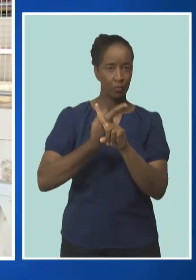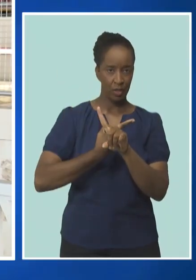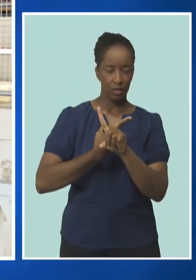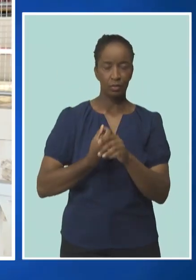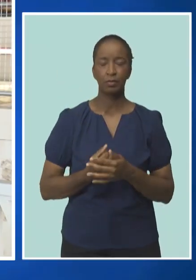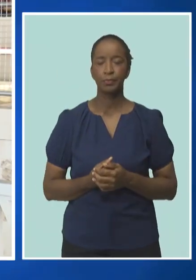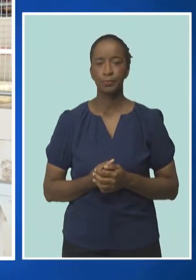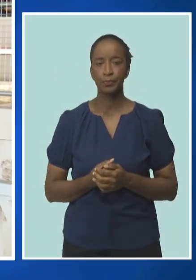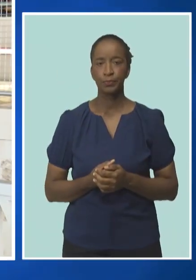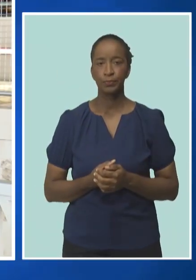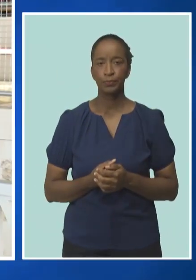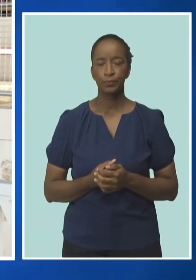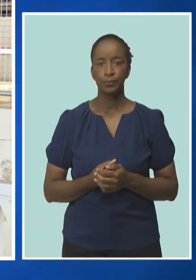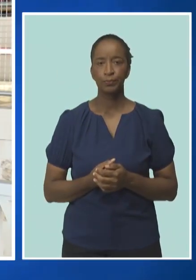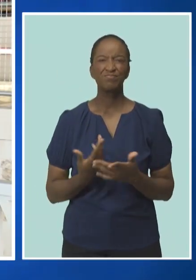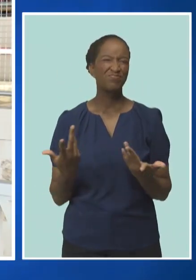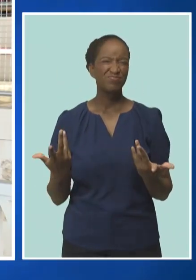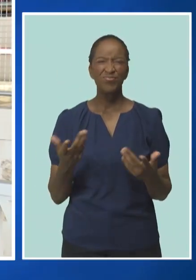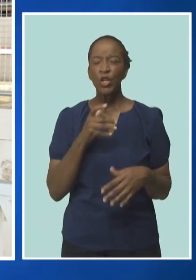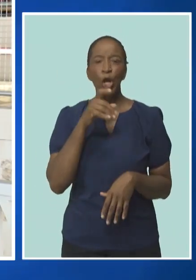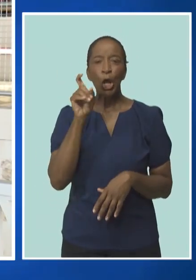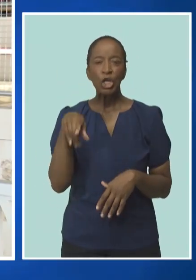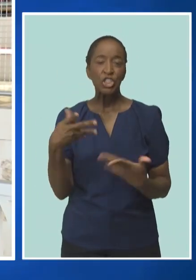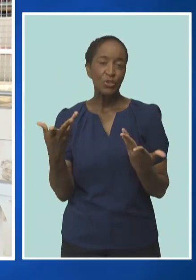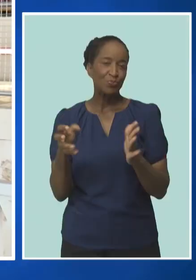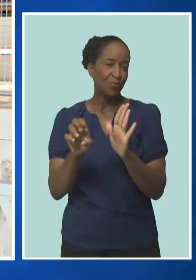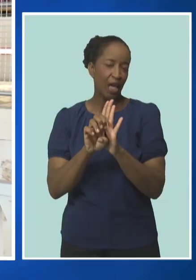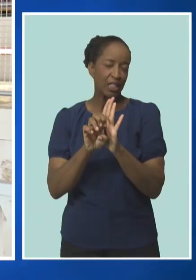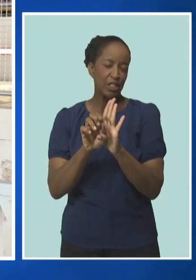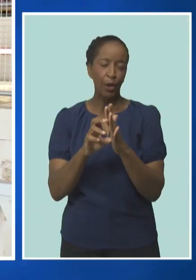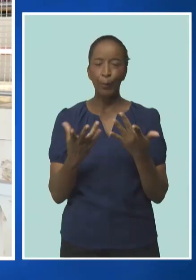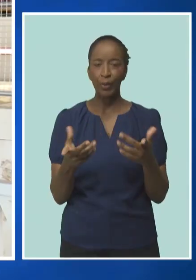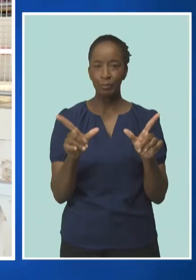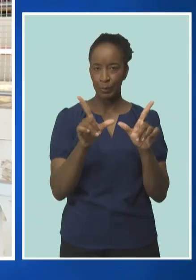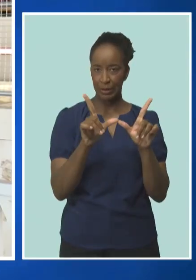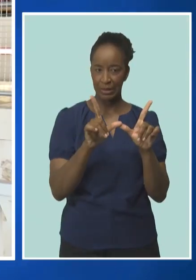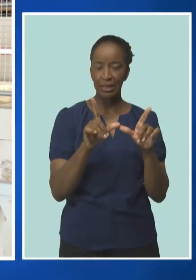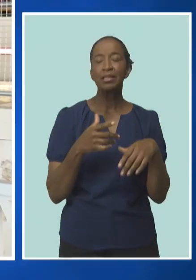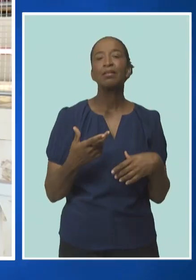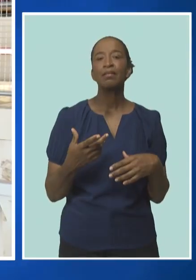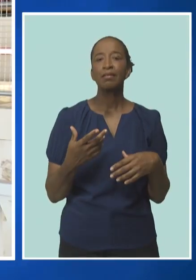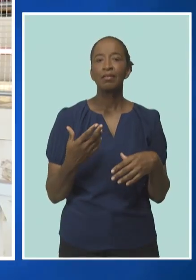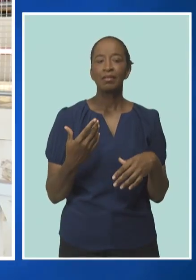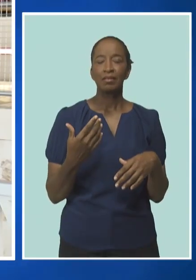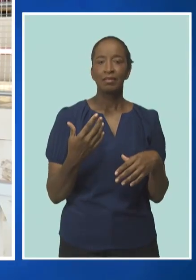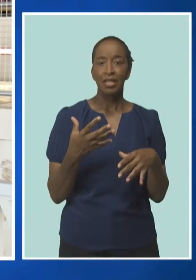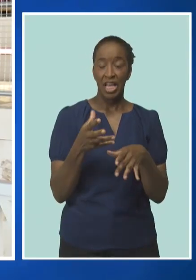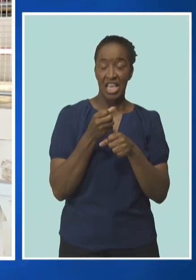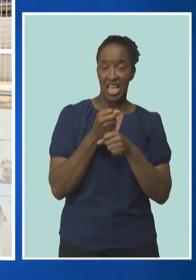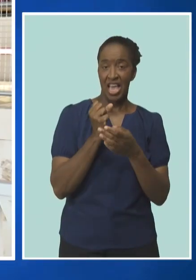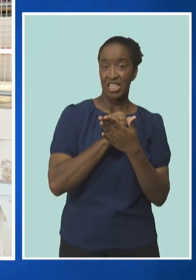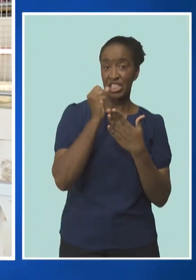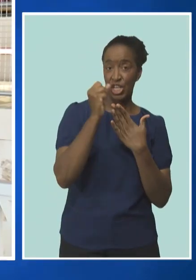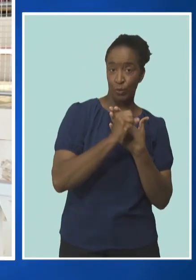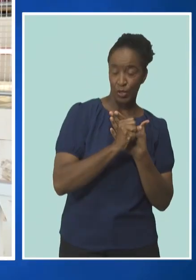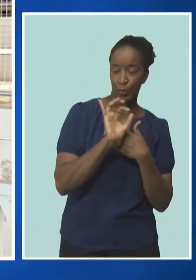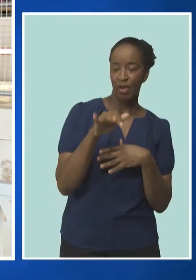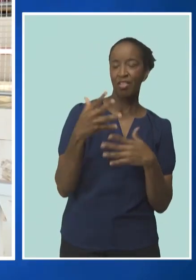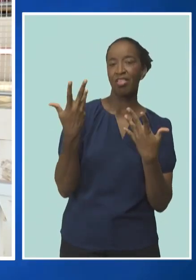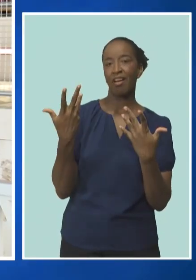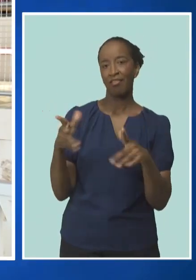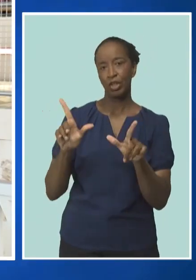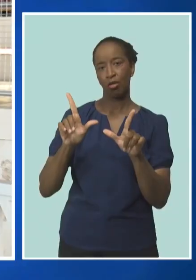issue, not to have a license issued in September to expire on December 31st,